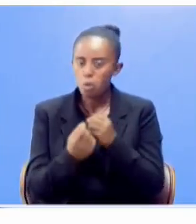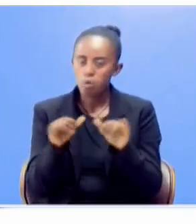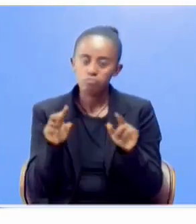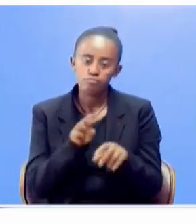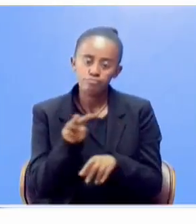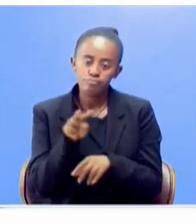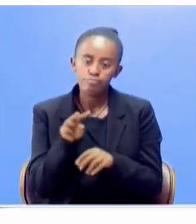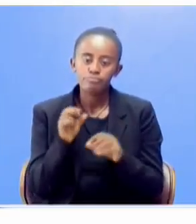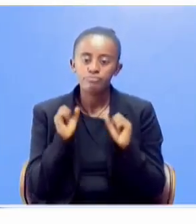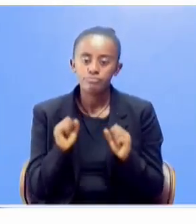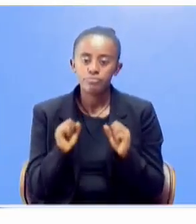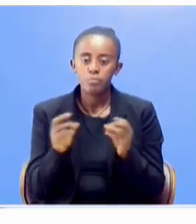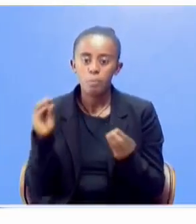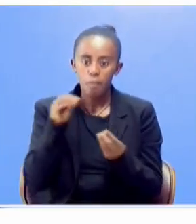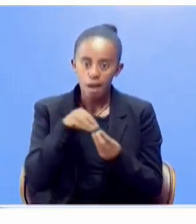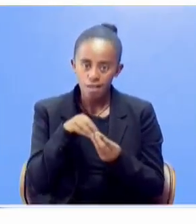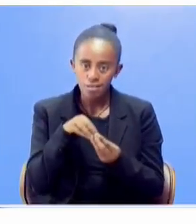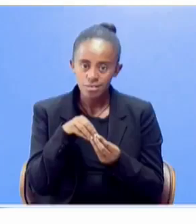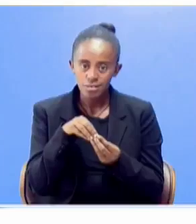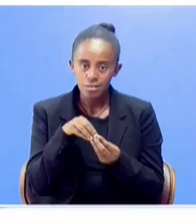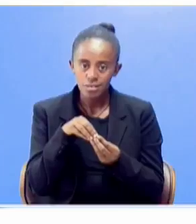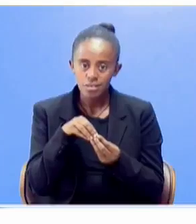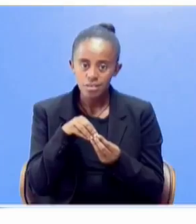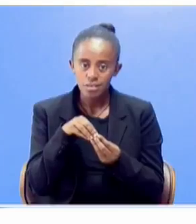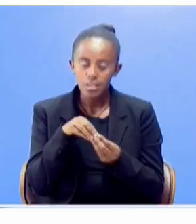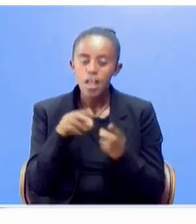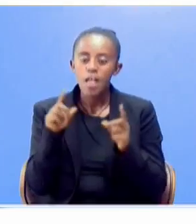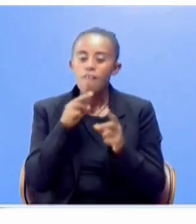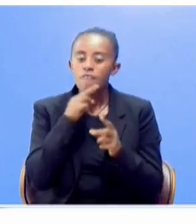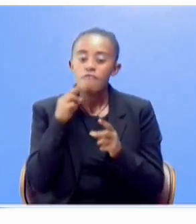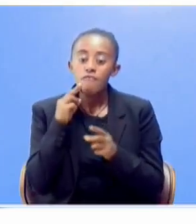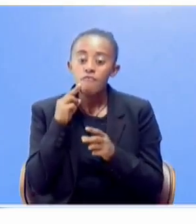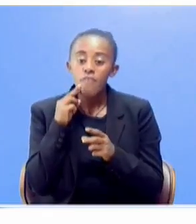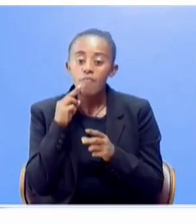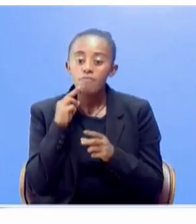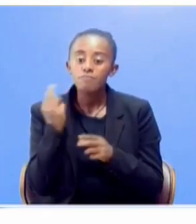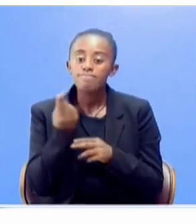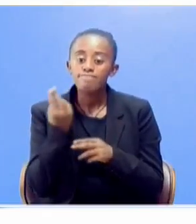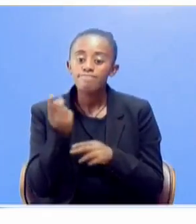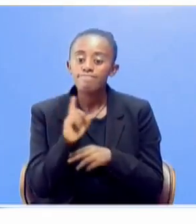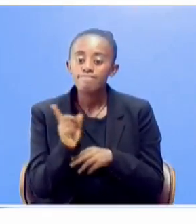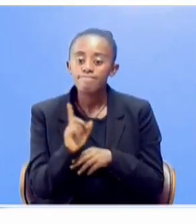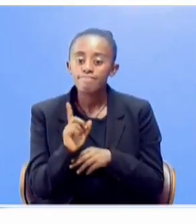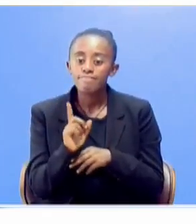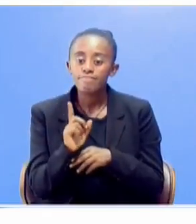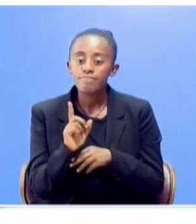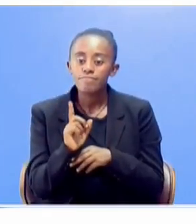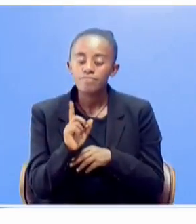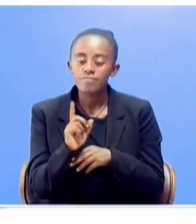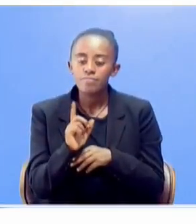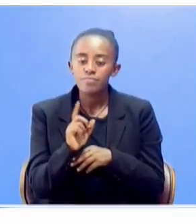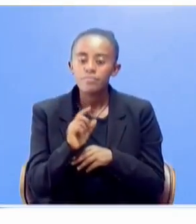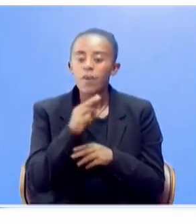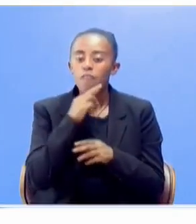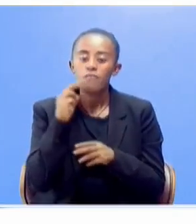subject. Plus, the type of the verb that we use here is past participle.